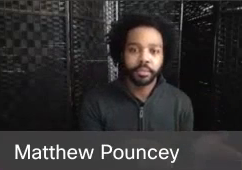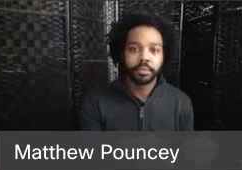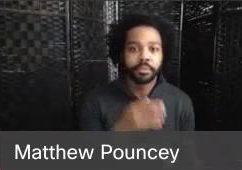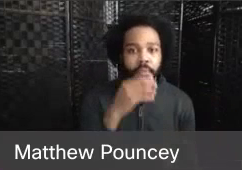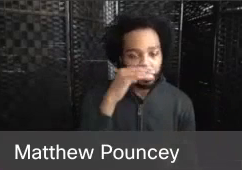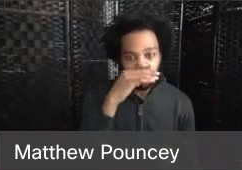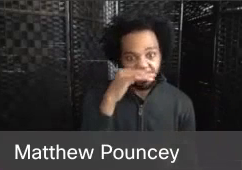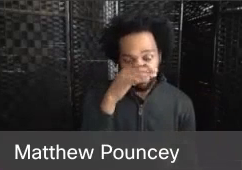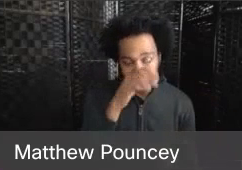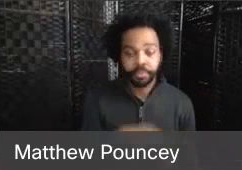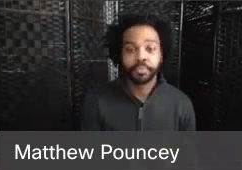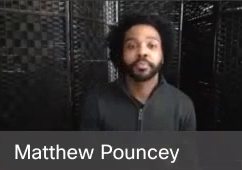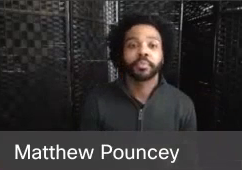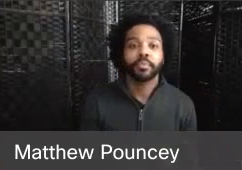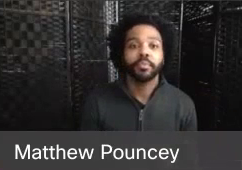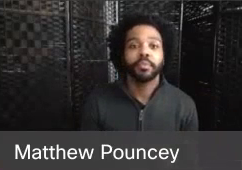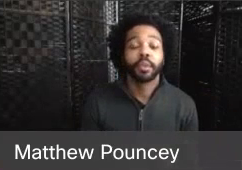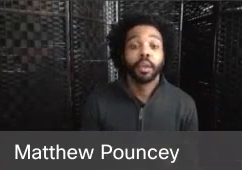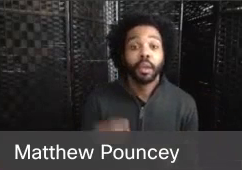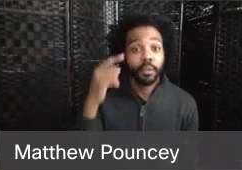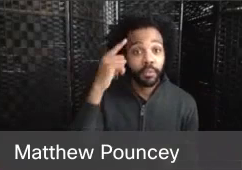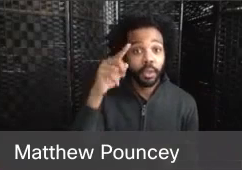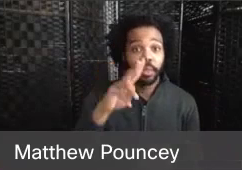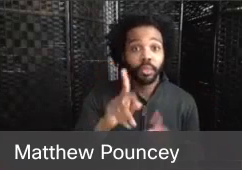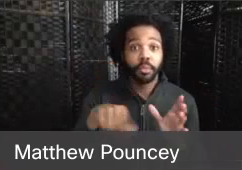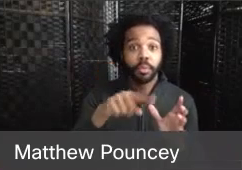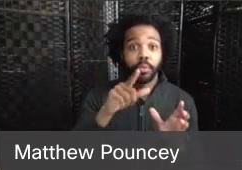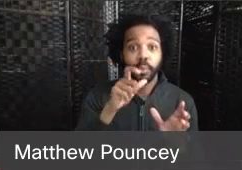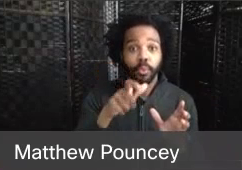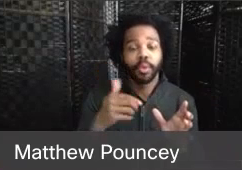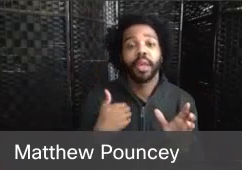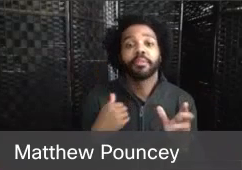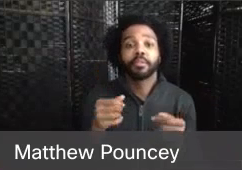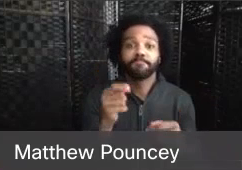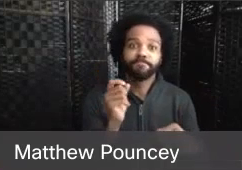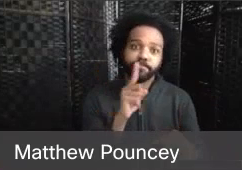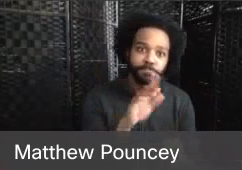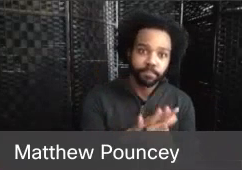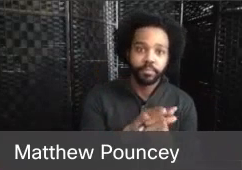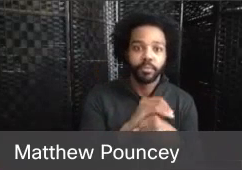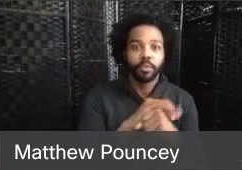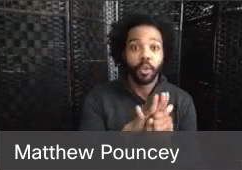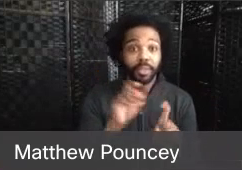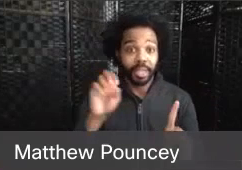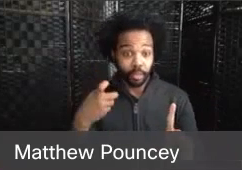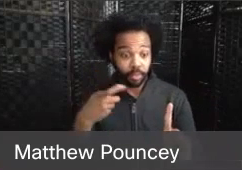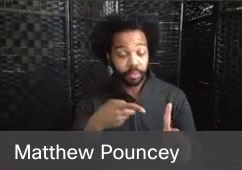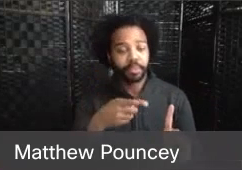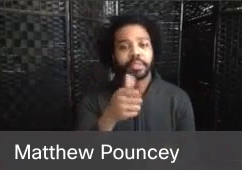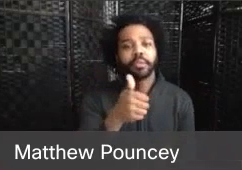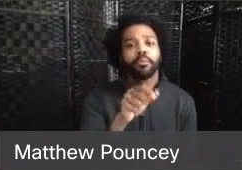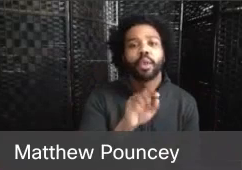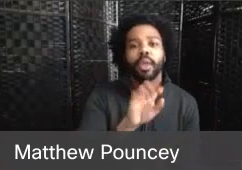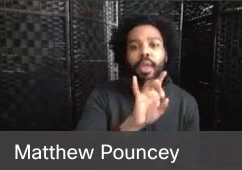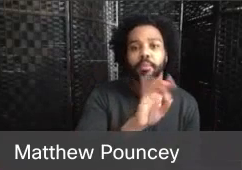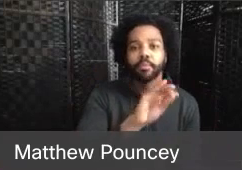Of those that have had confirmed COVID diagnoses, it's been 10.8% who have died. In